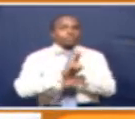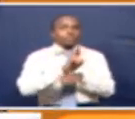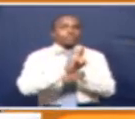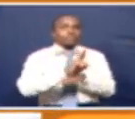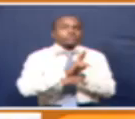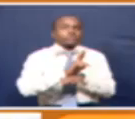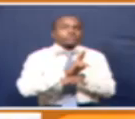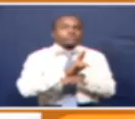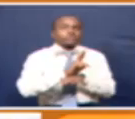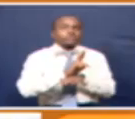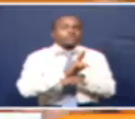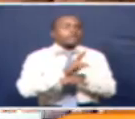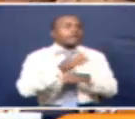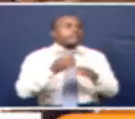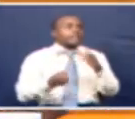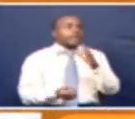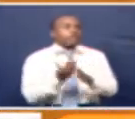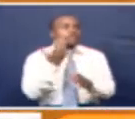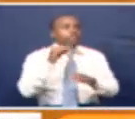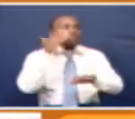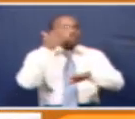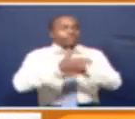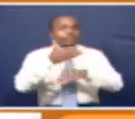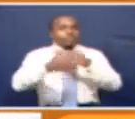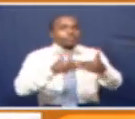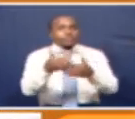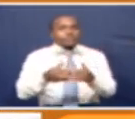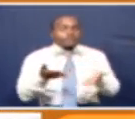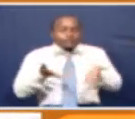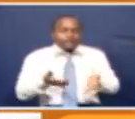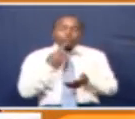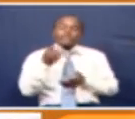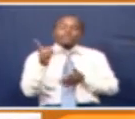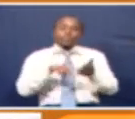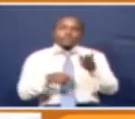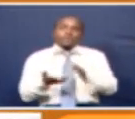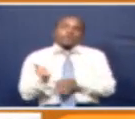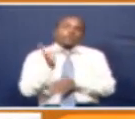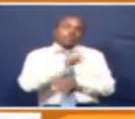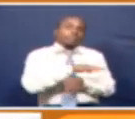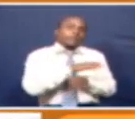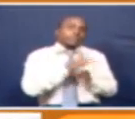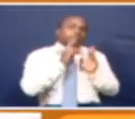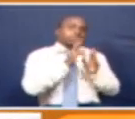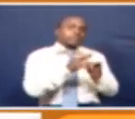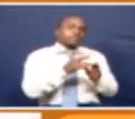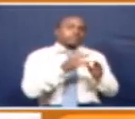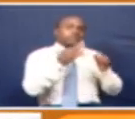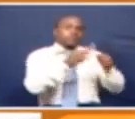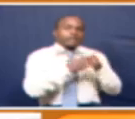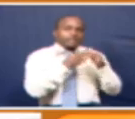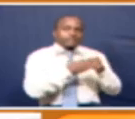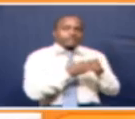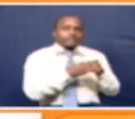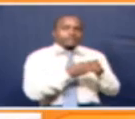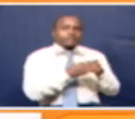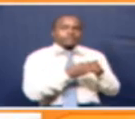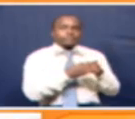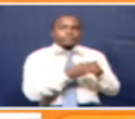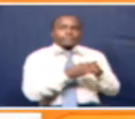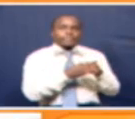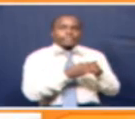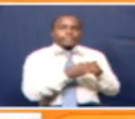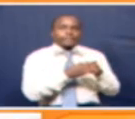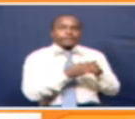outcome of an illegitimate process, we are telling them, then we go back to the outcome of August 8th. Okay, which, finally, before dwelling. Where Raila